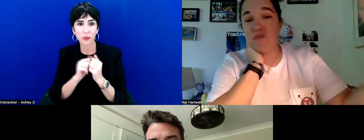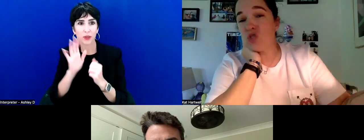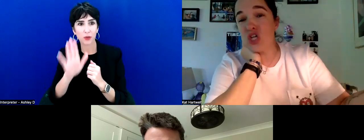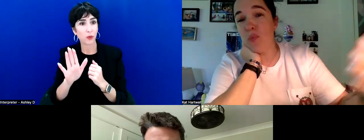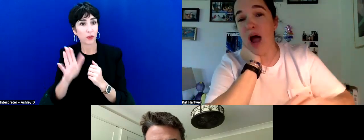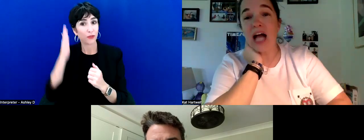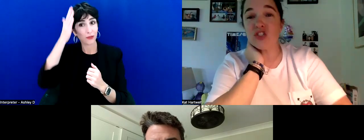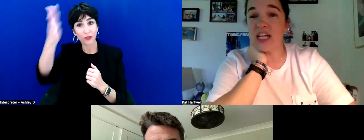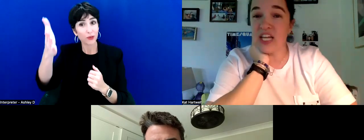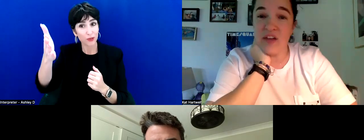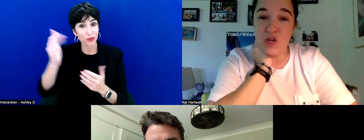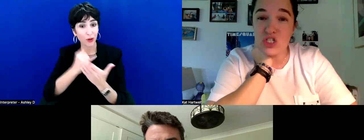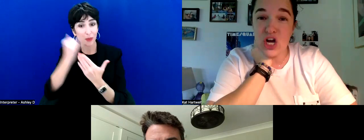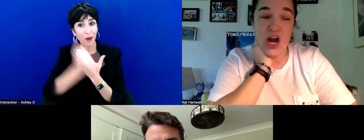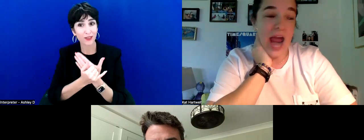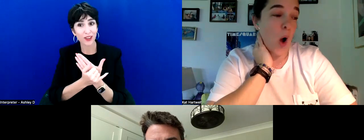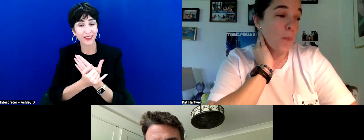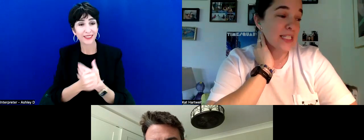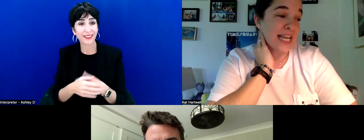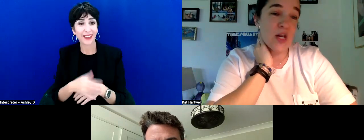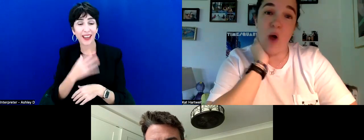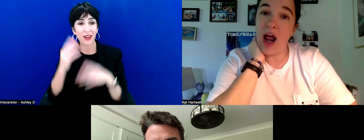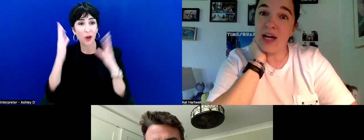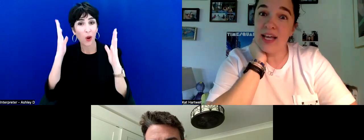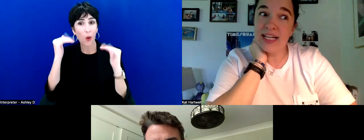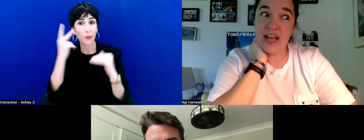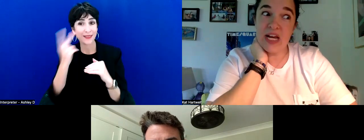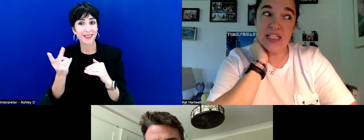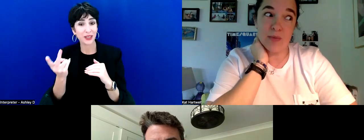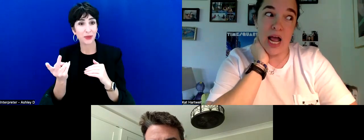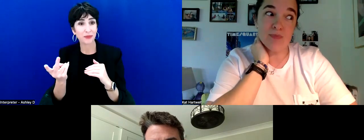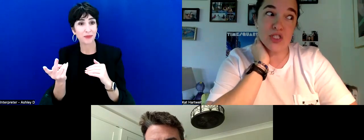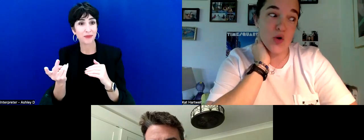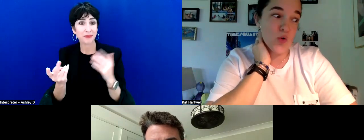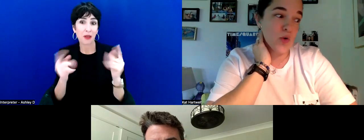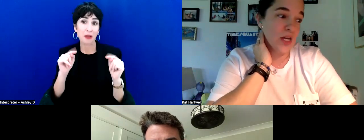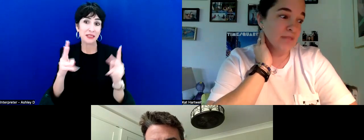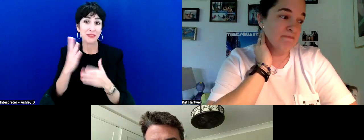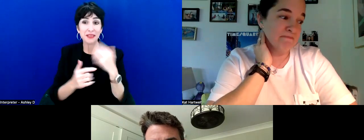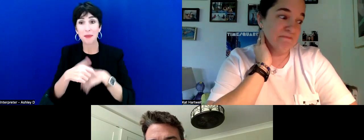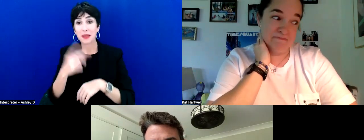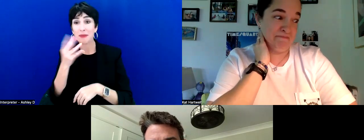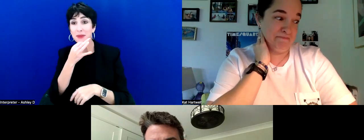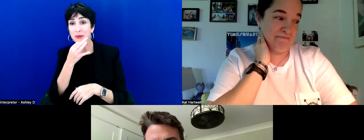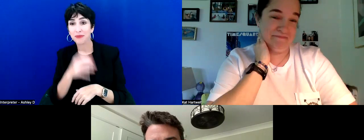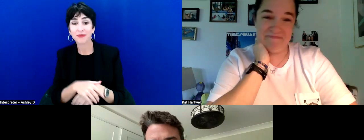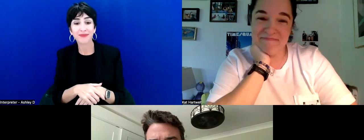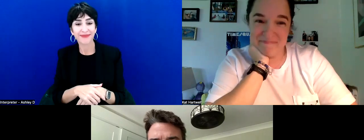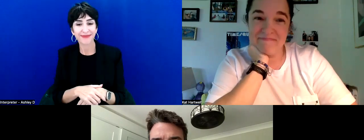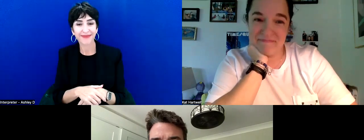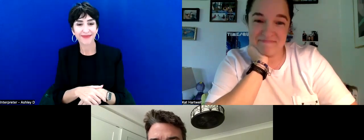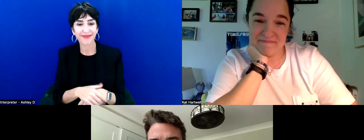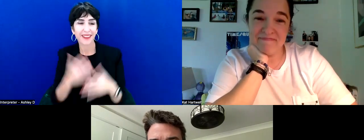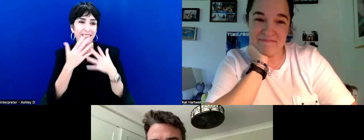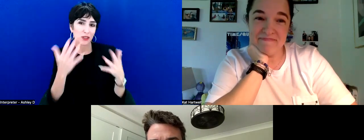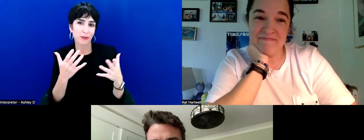your future project in the future and hope to see you on TV sometime soon. Uh-huh. Yeah. Thank you